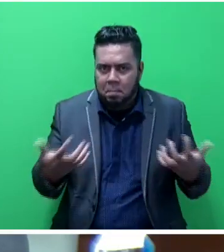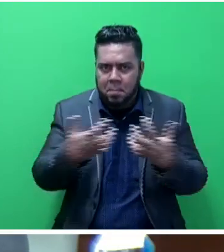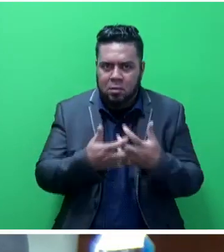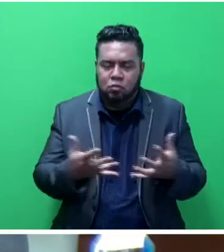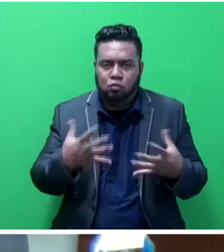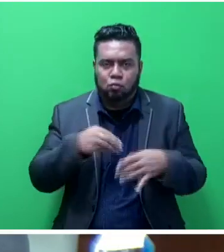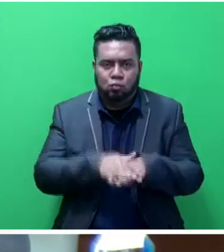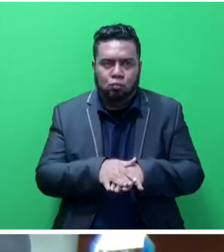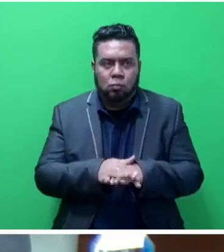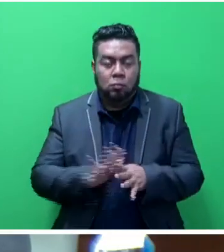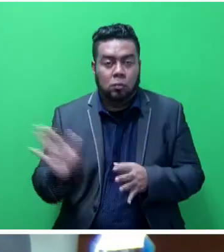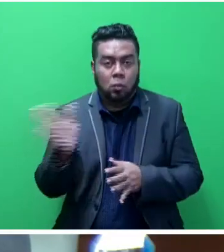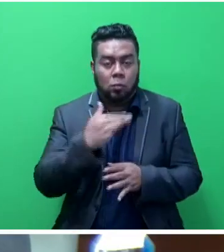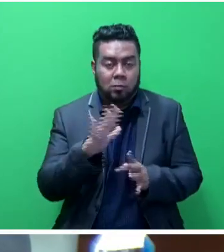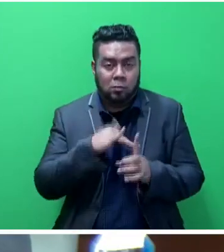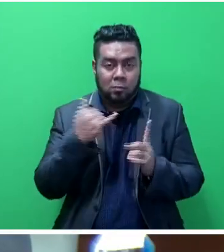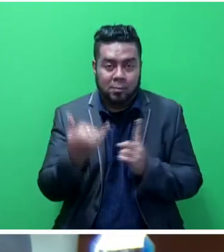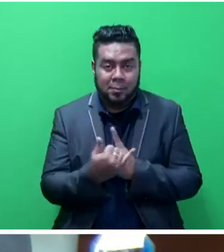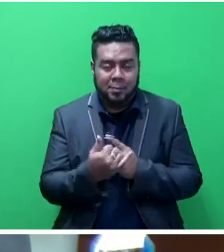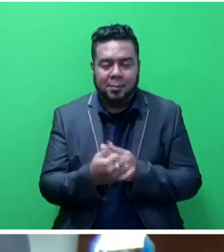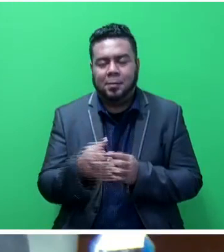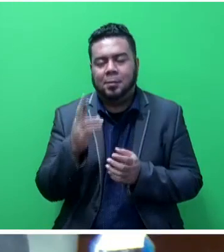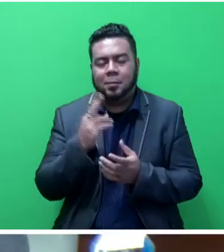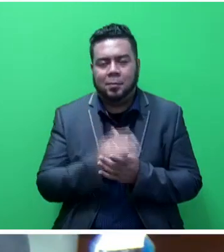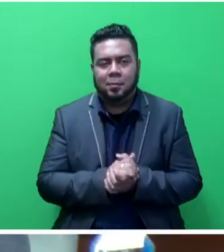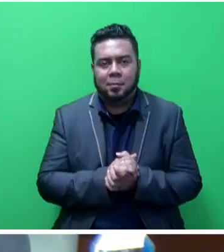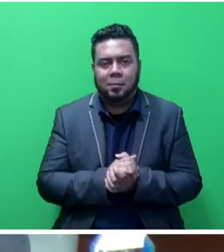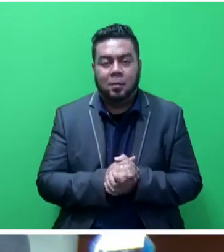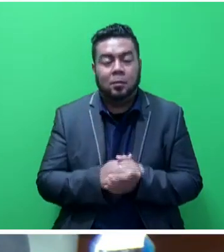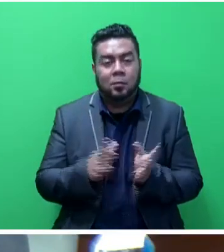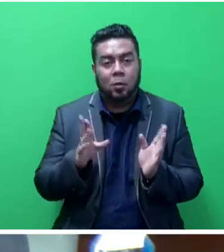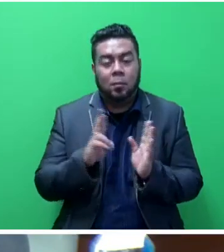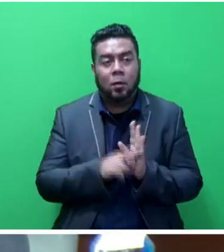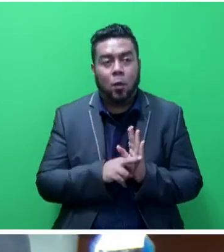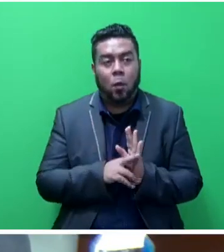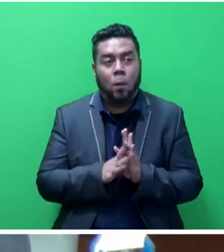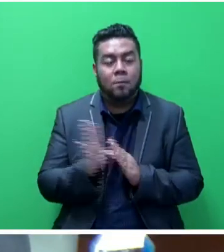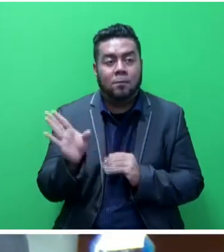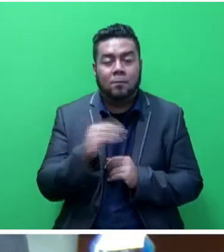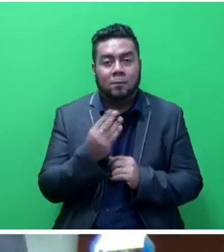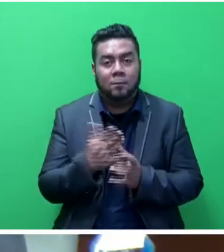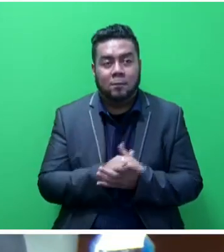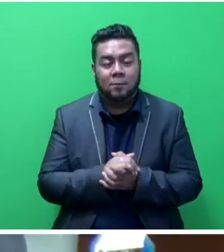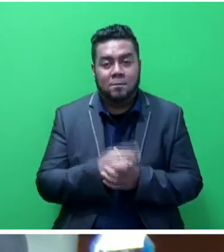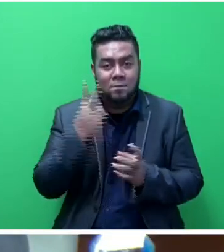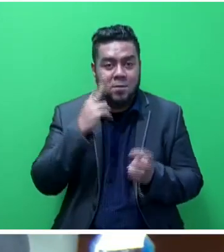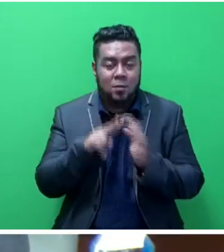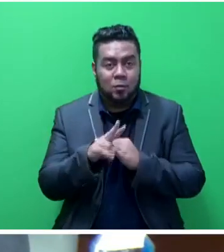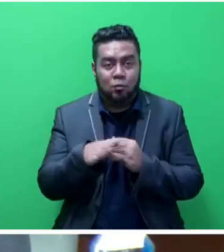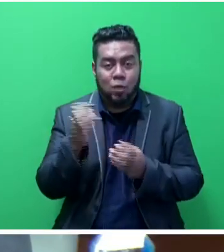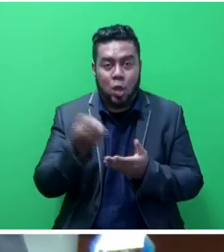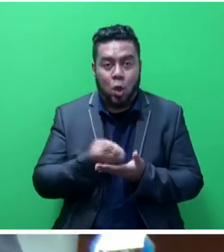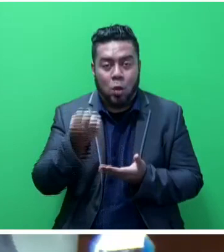the constituents in the society is indeed a hallmark of an articulate, intelligent, and visionary economy